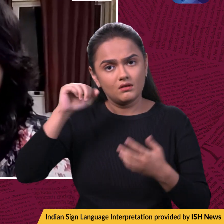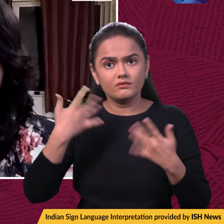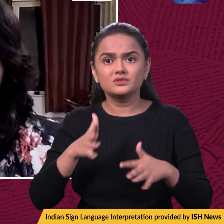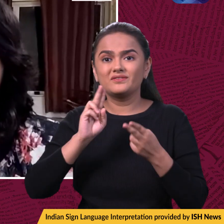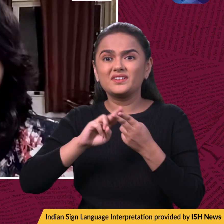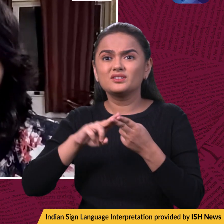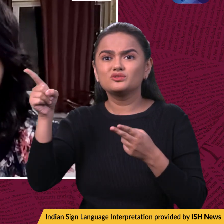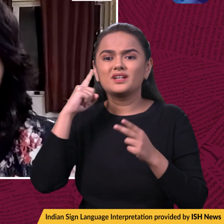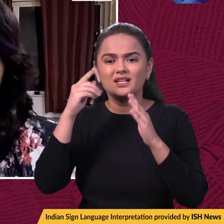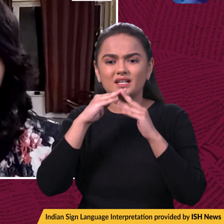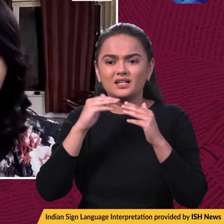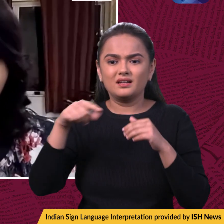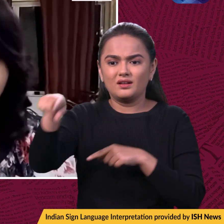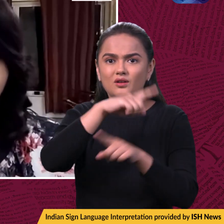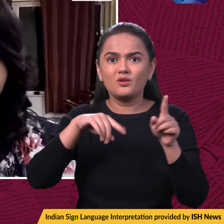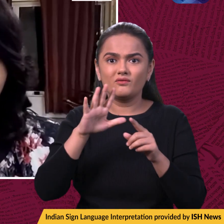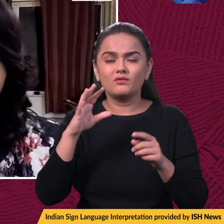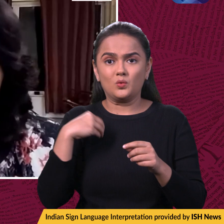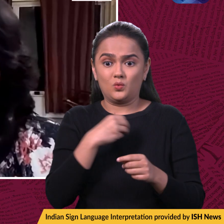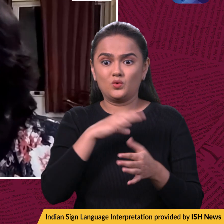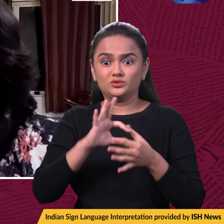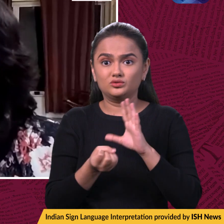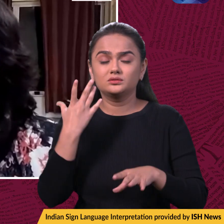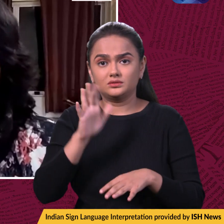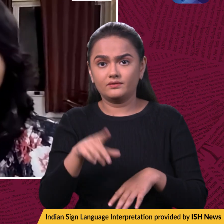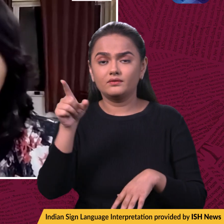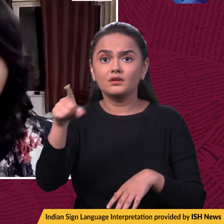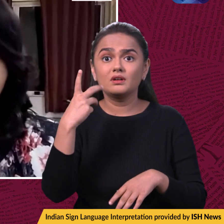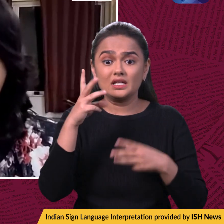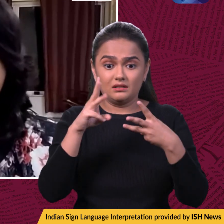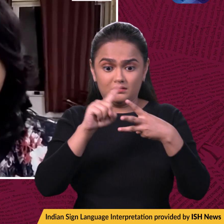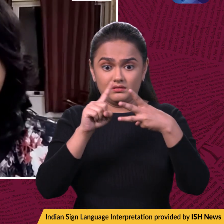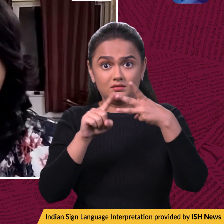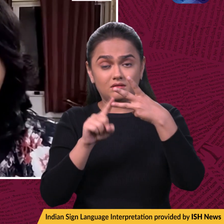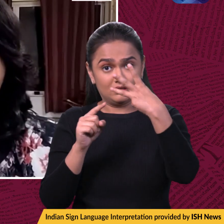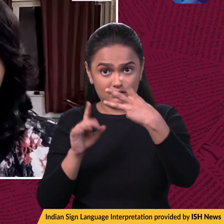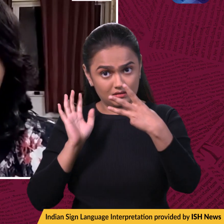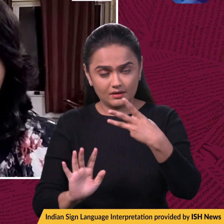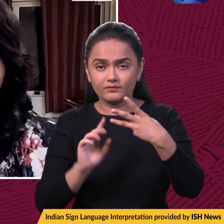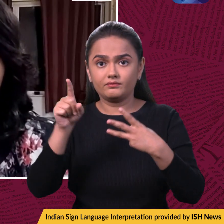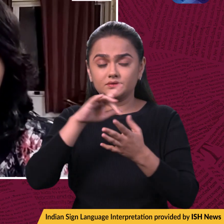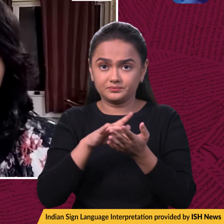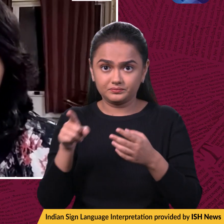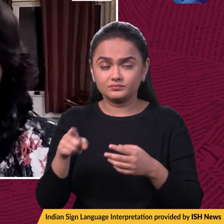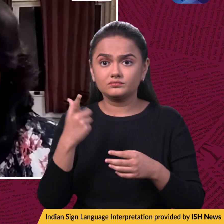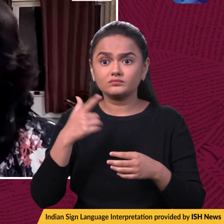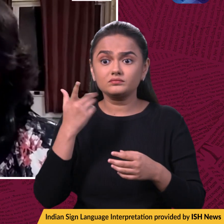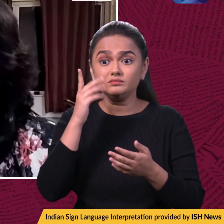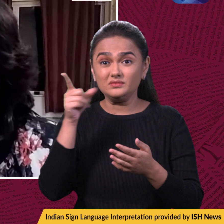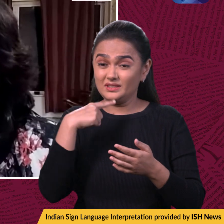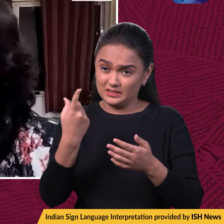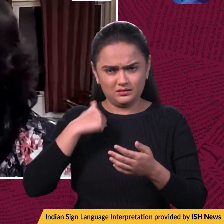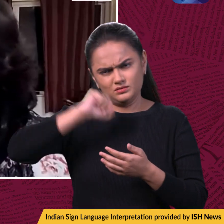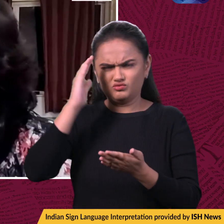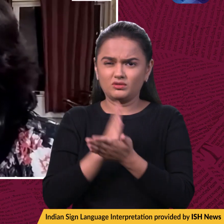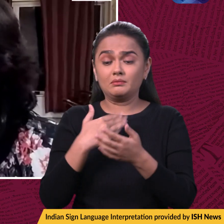The Federation of Residential Doctors Association has put out 3 demands to the centre in order to stop